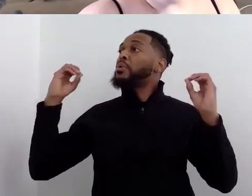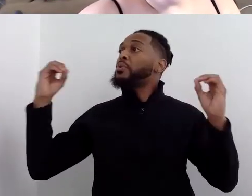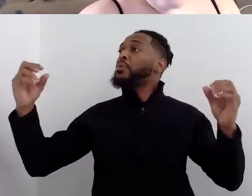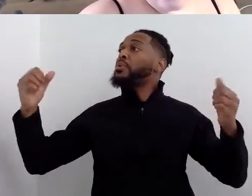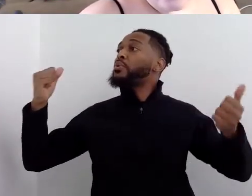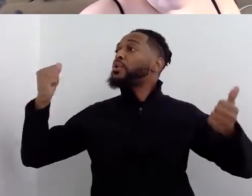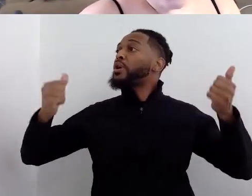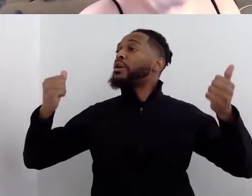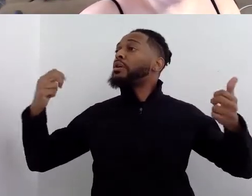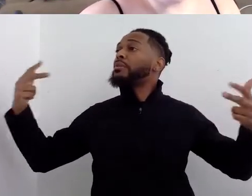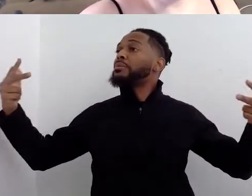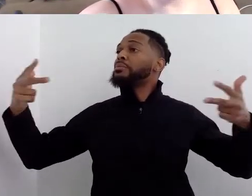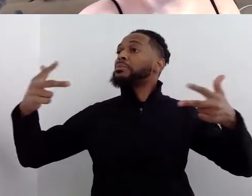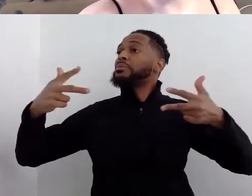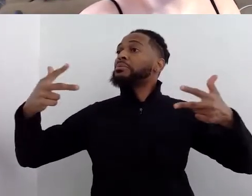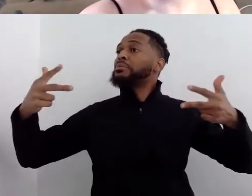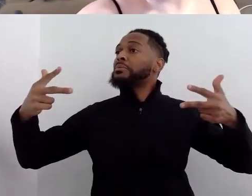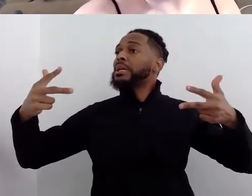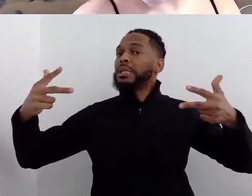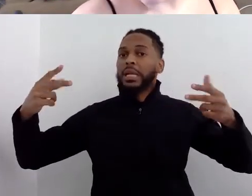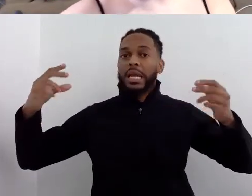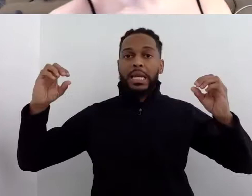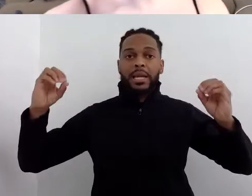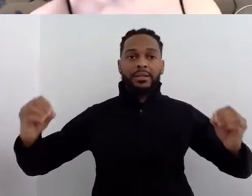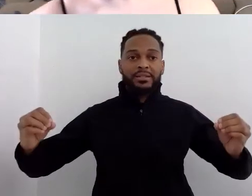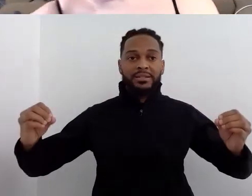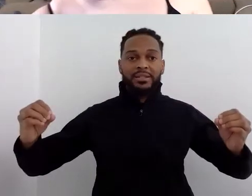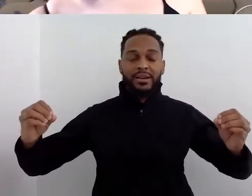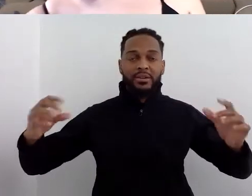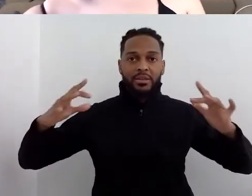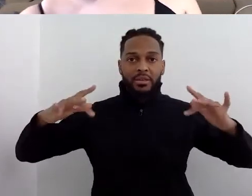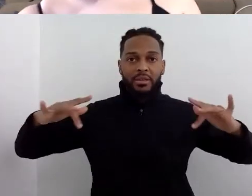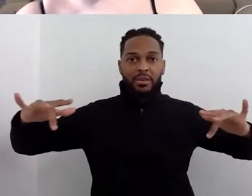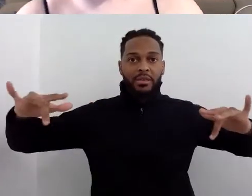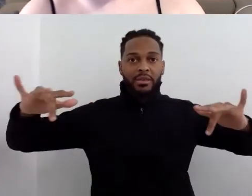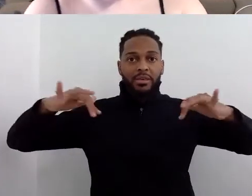So it was bad. Terrifying. It was like the movie I Am Legend.